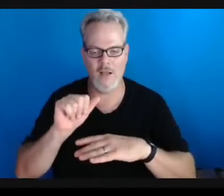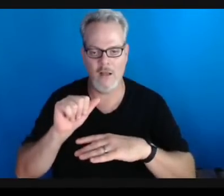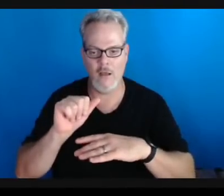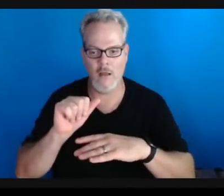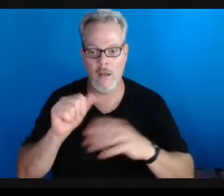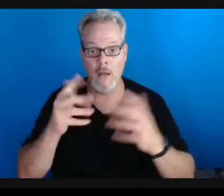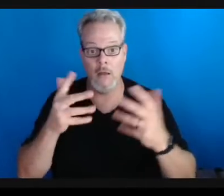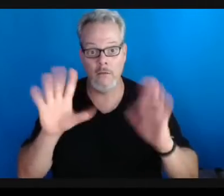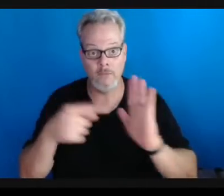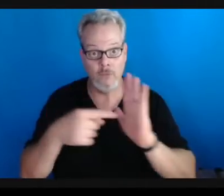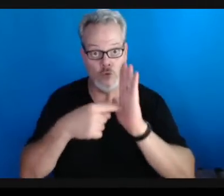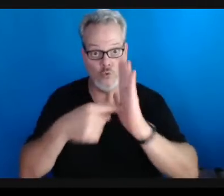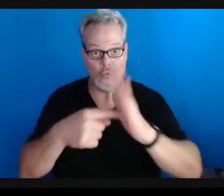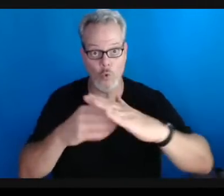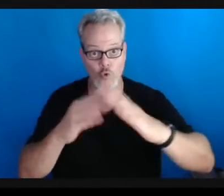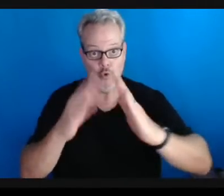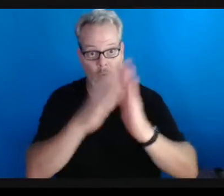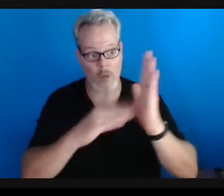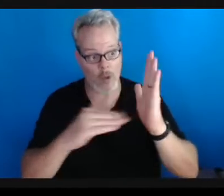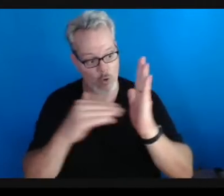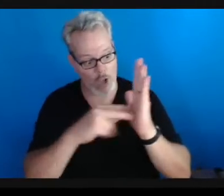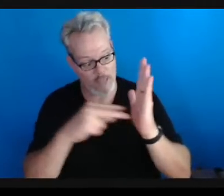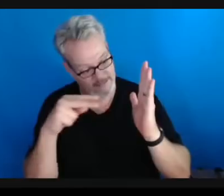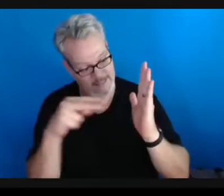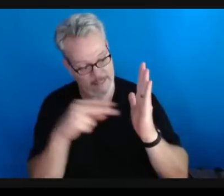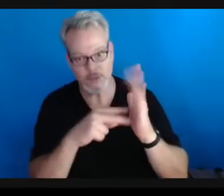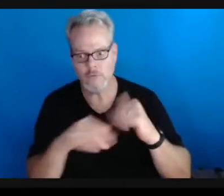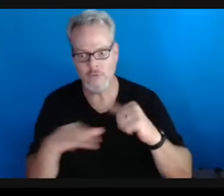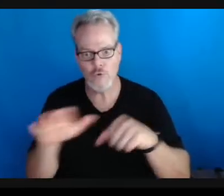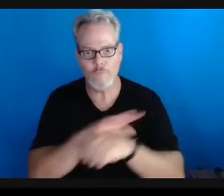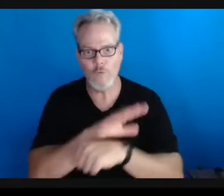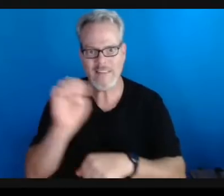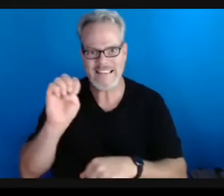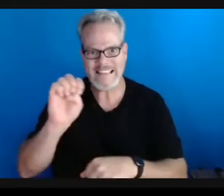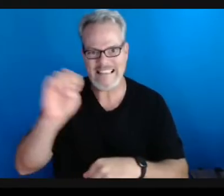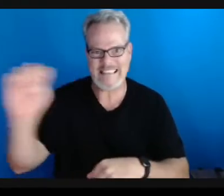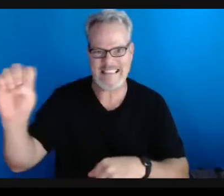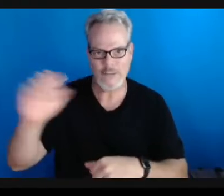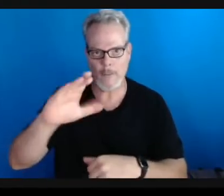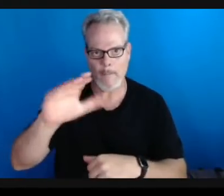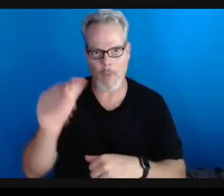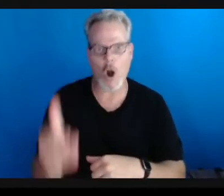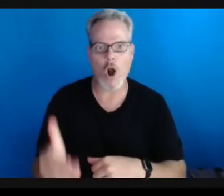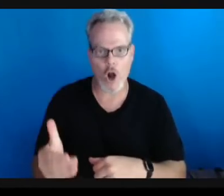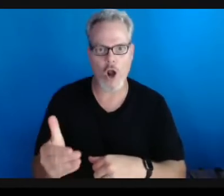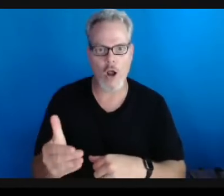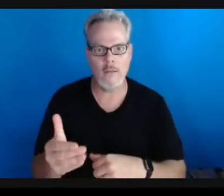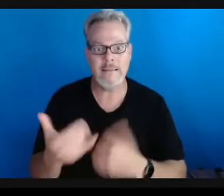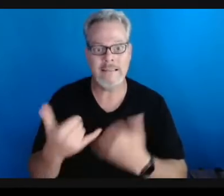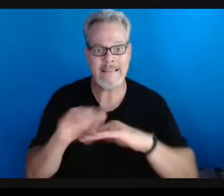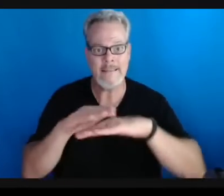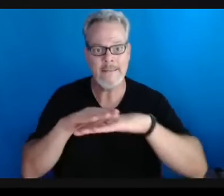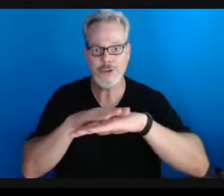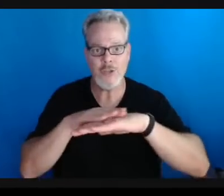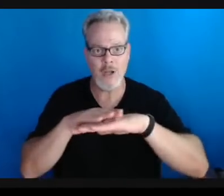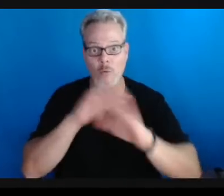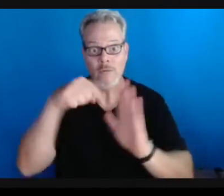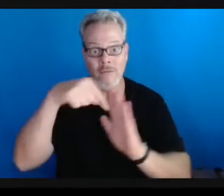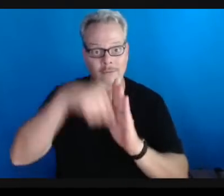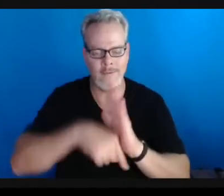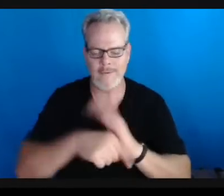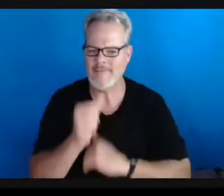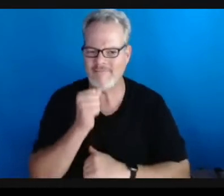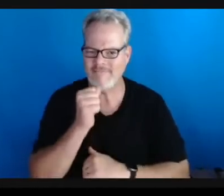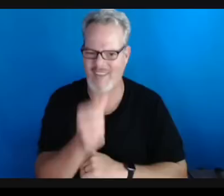cross section, this whole eastern edge of the crater is shallower. It's not as deep as that center portion. And it has not